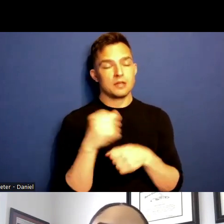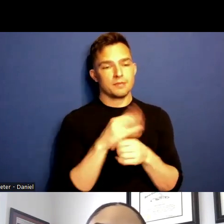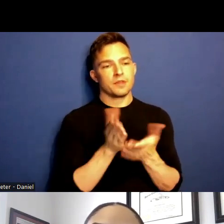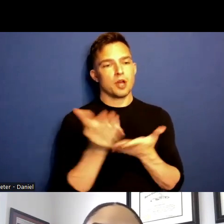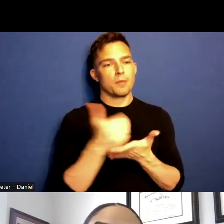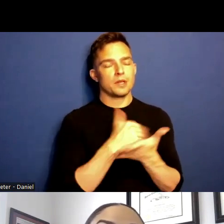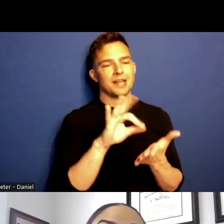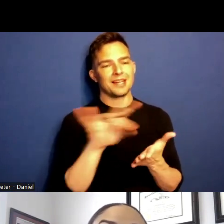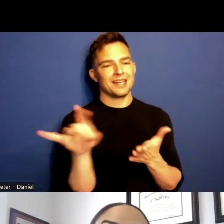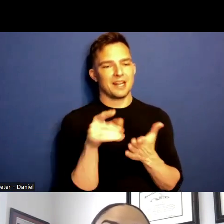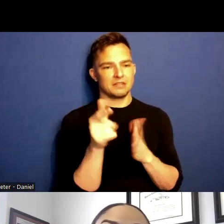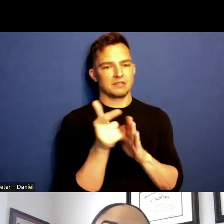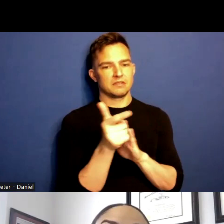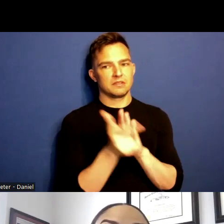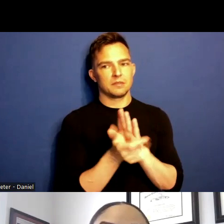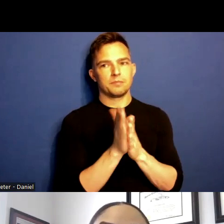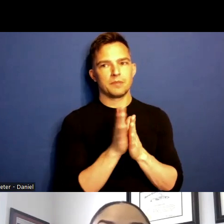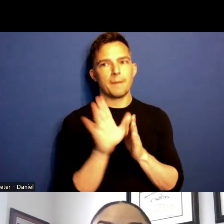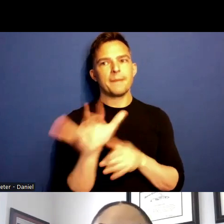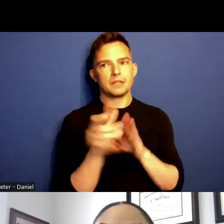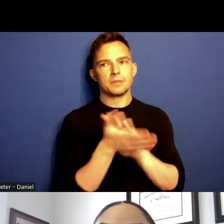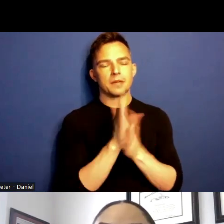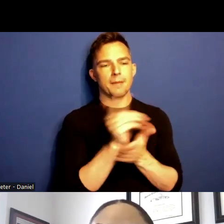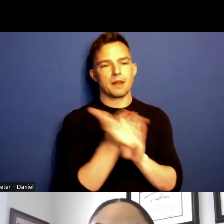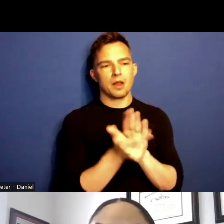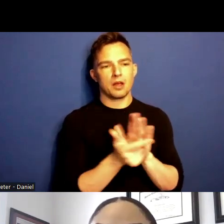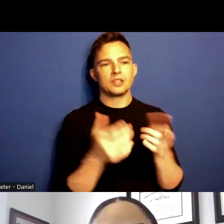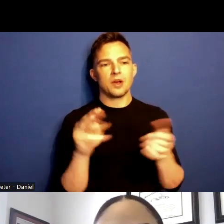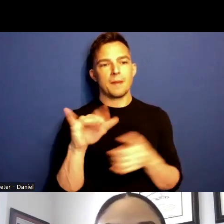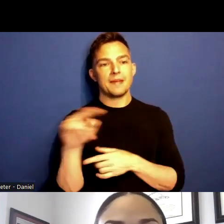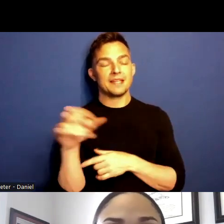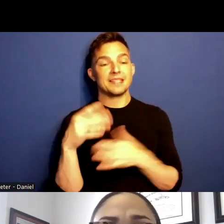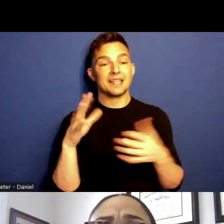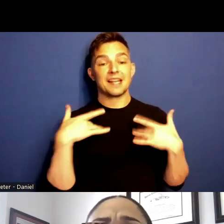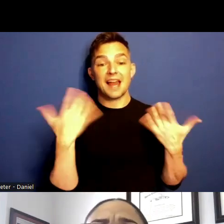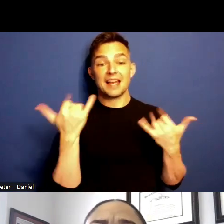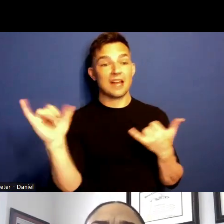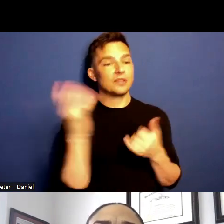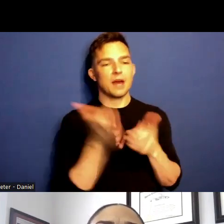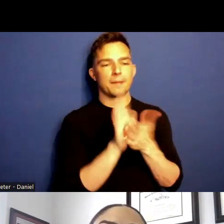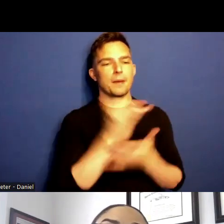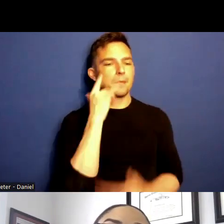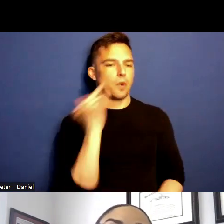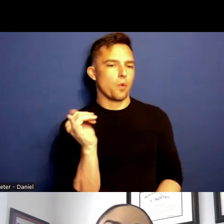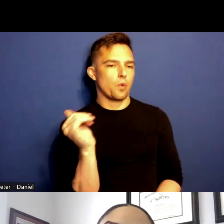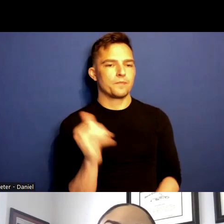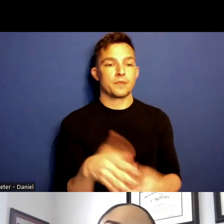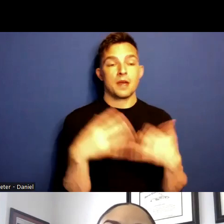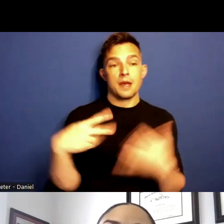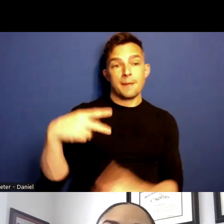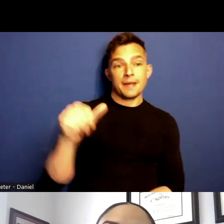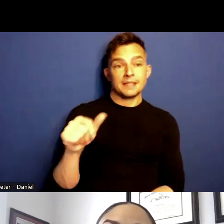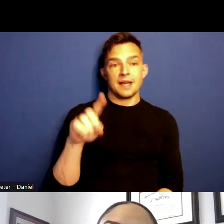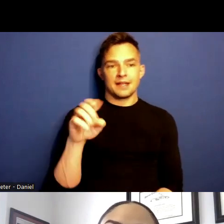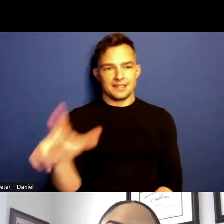bill into law. So Minnesota is actually now gold instead of light yellow. And currently, Pennsylvania and